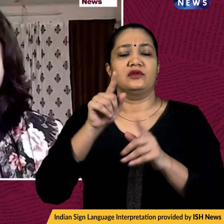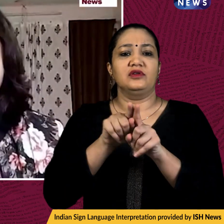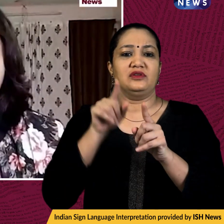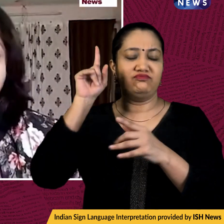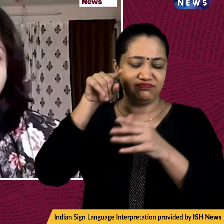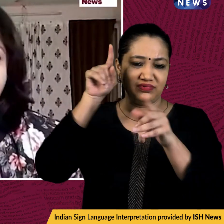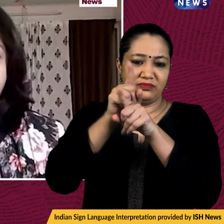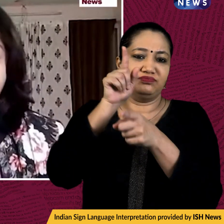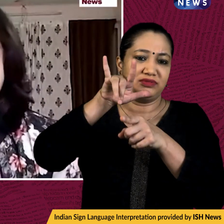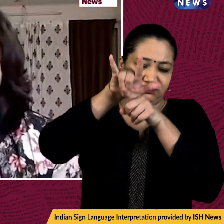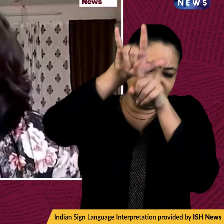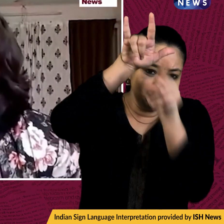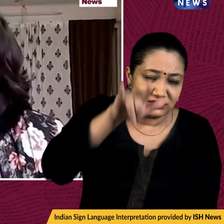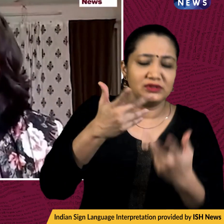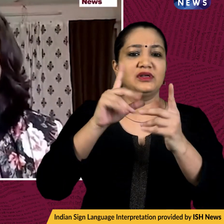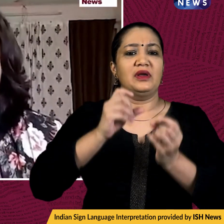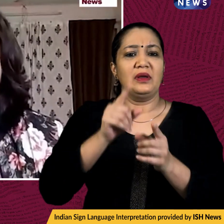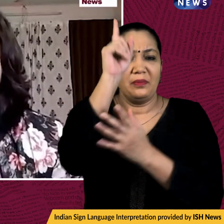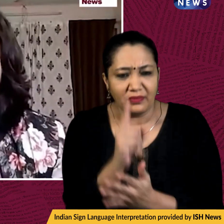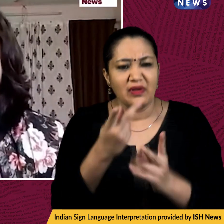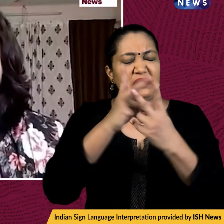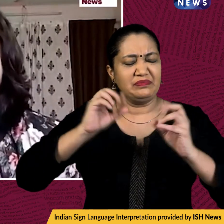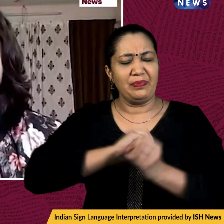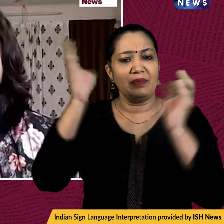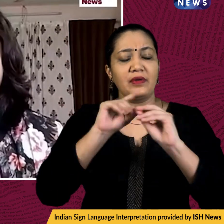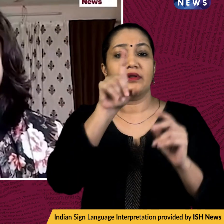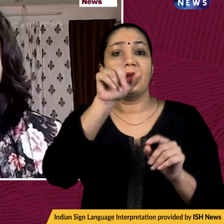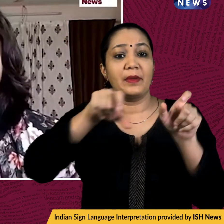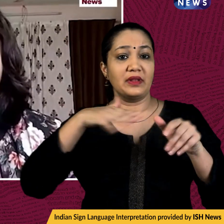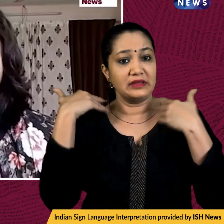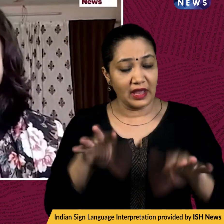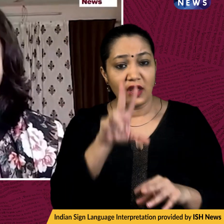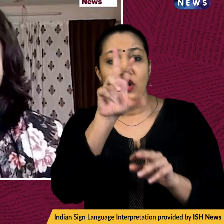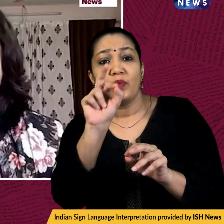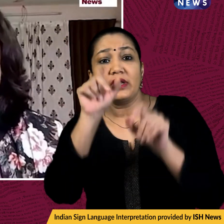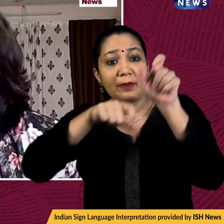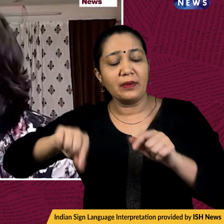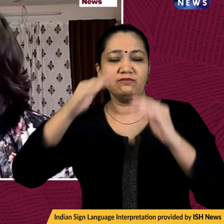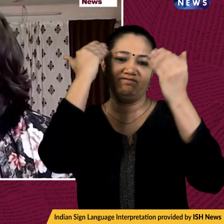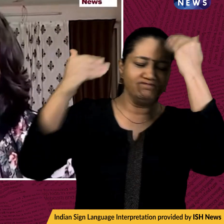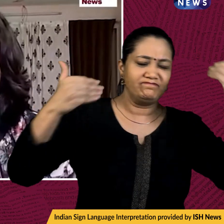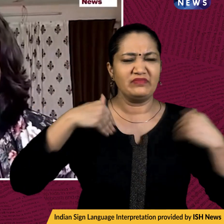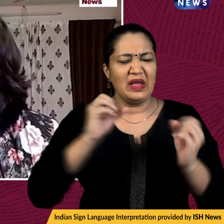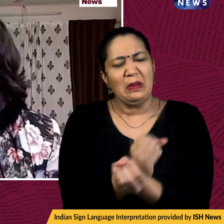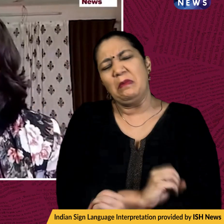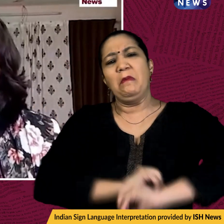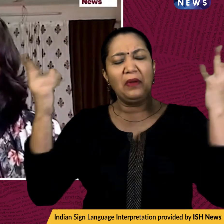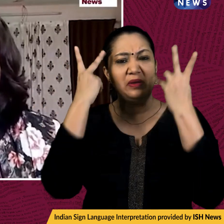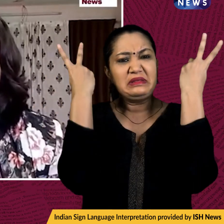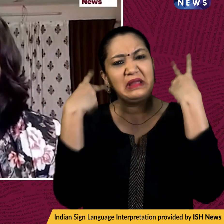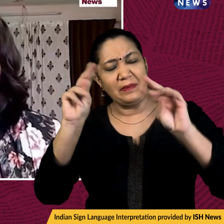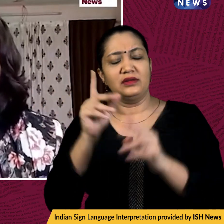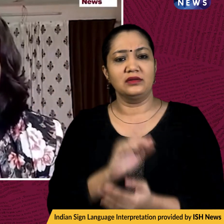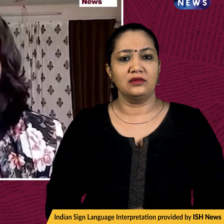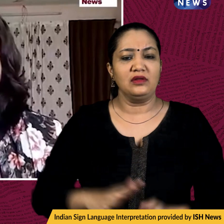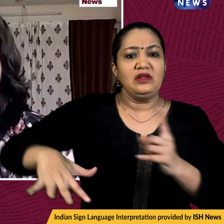and rockets hit Kharkiv today. At least 10 people were killed and 20 others were injured in a huge explosion when a